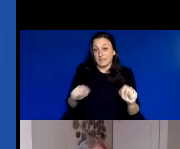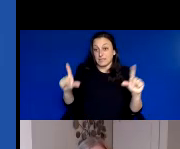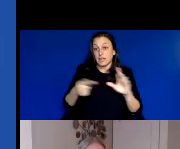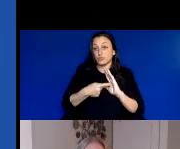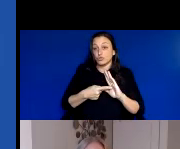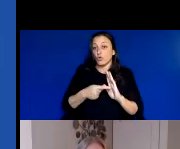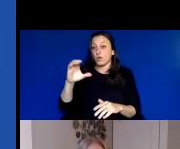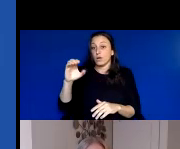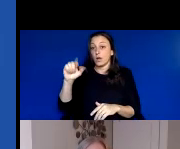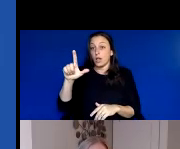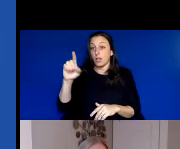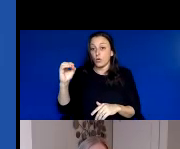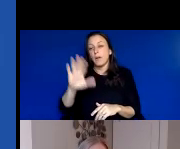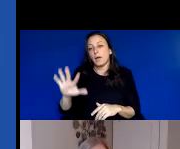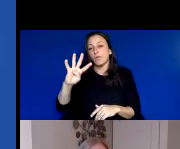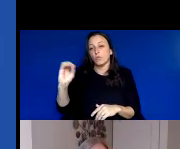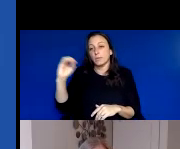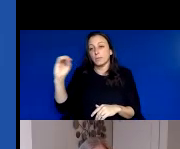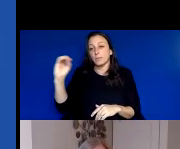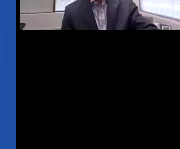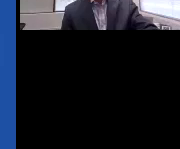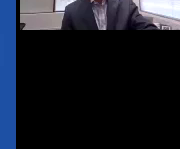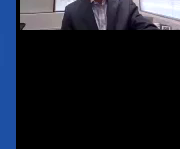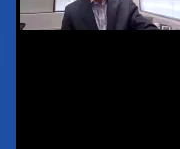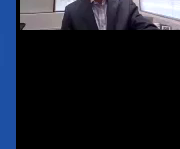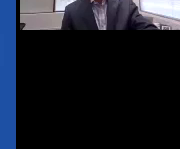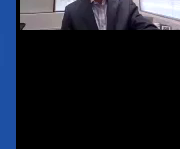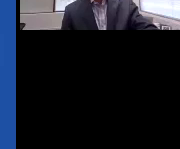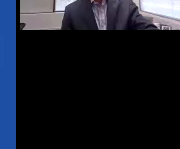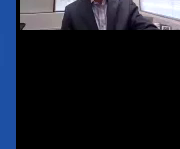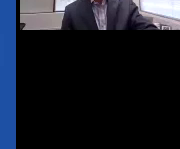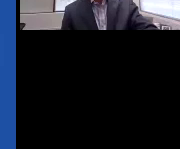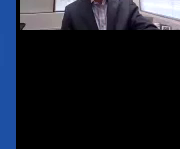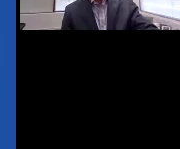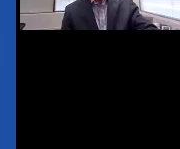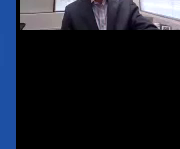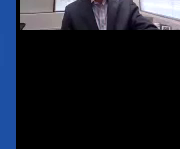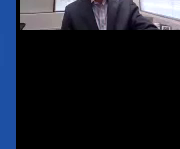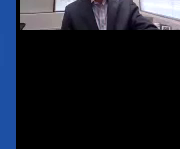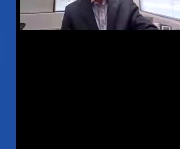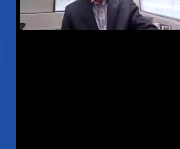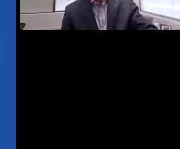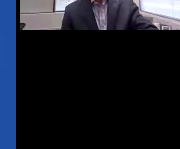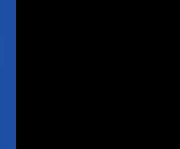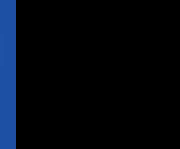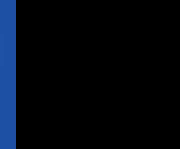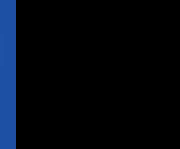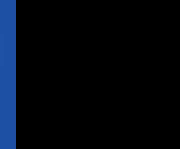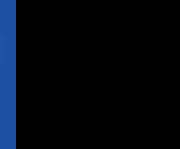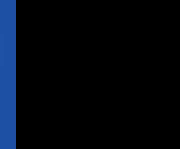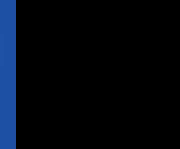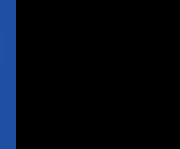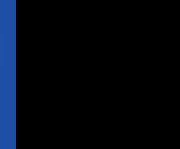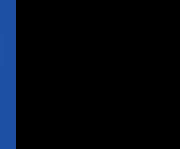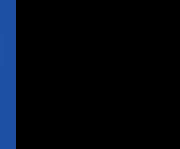40%. In the US, it's estimated to be about 10%. The areas where we're seeing the most Delta variant in